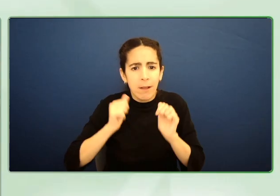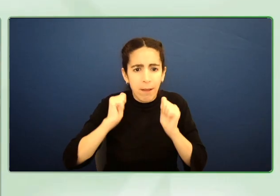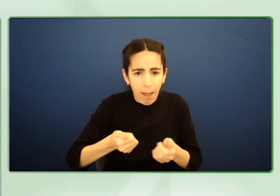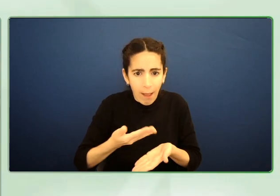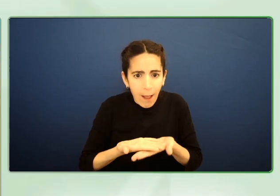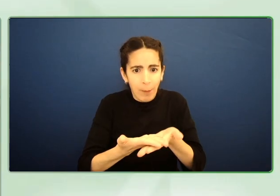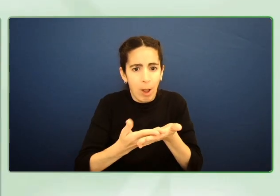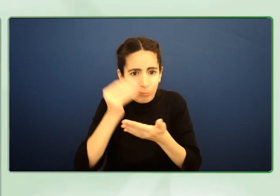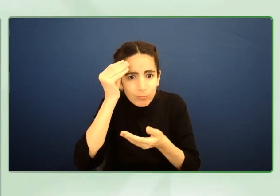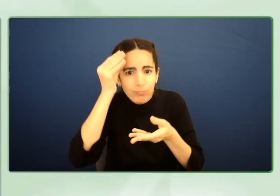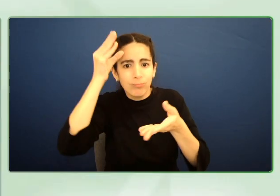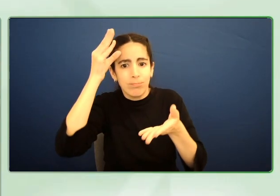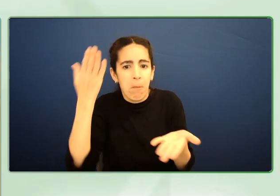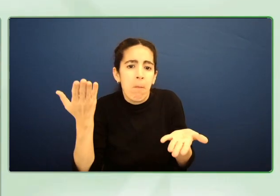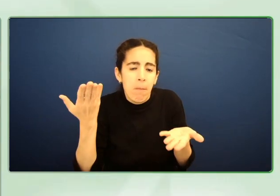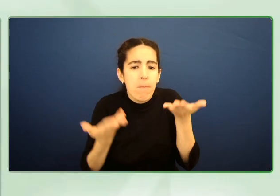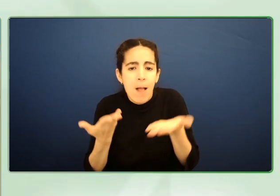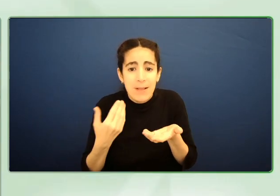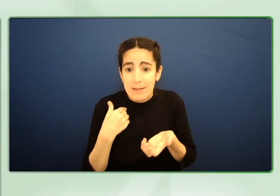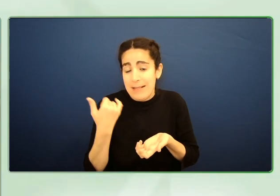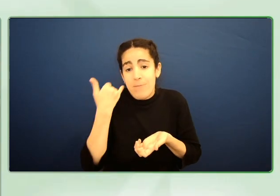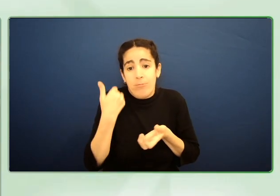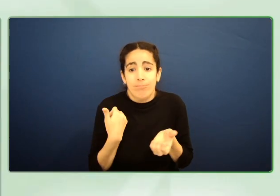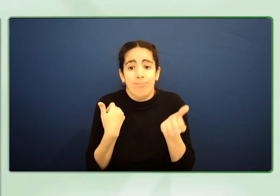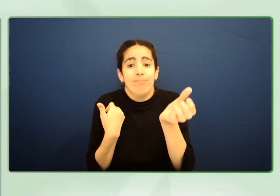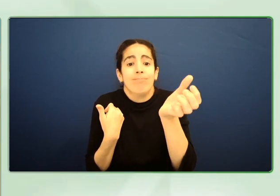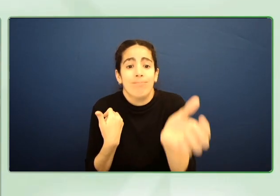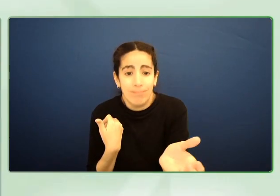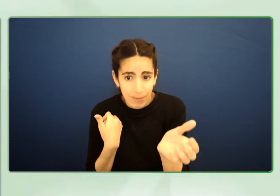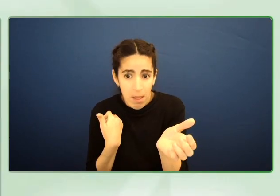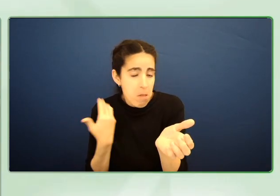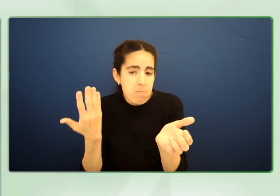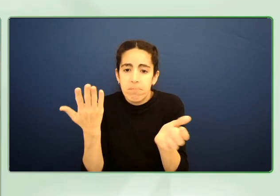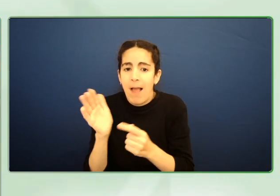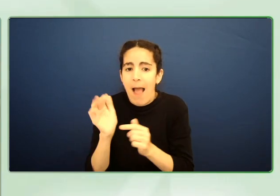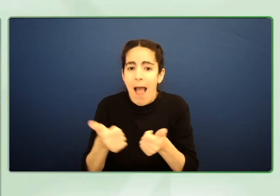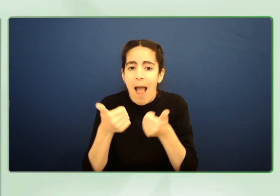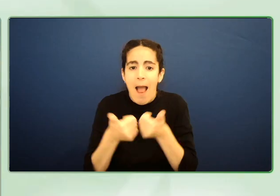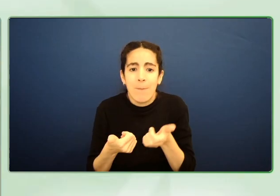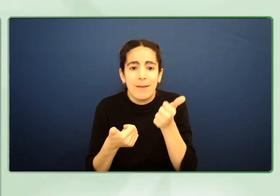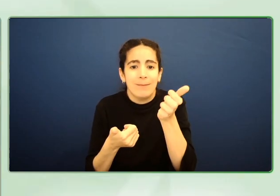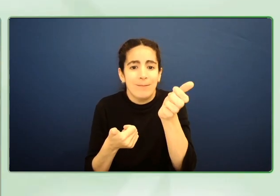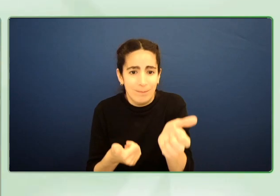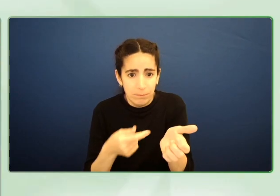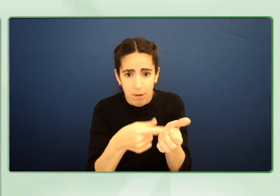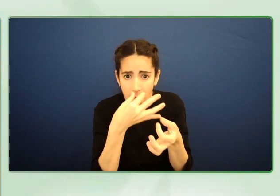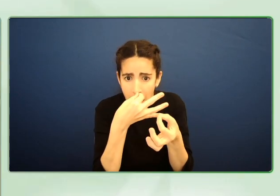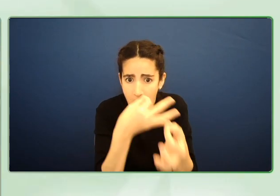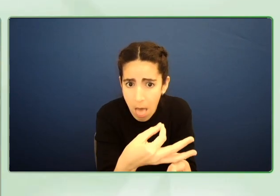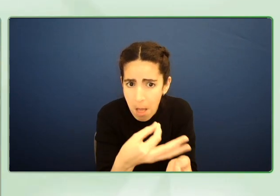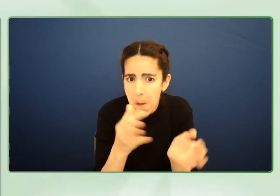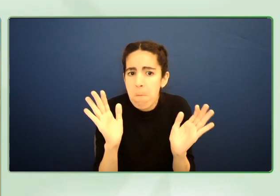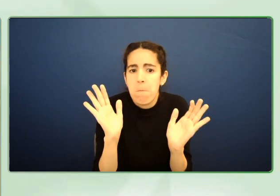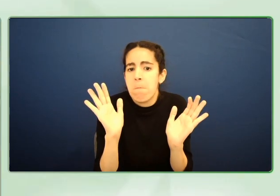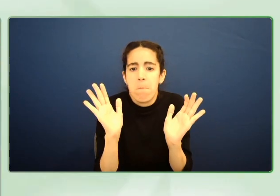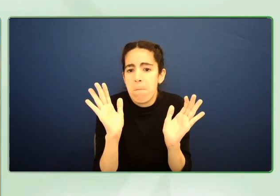give them Sophie Sova, the game, that child is not going to be addicted to it. Firstly, because it is